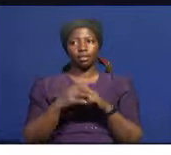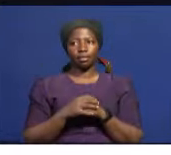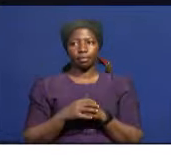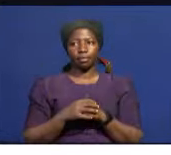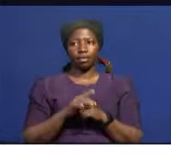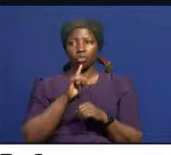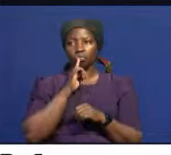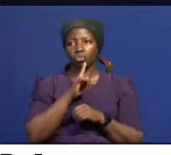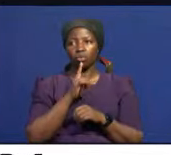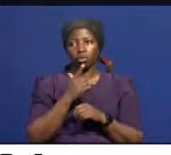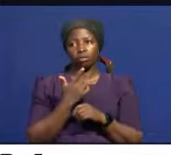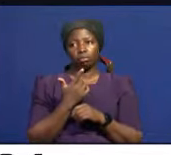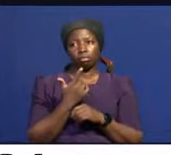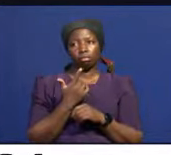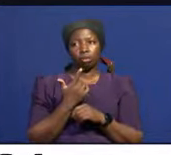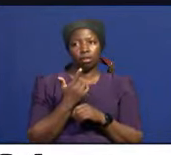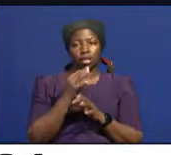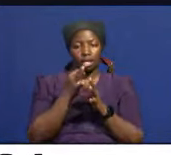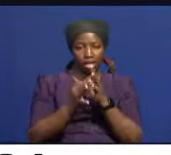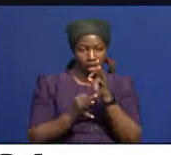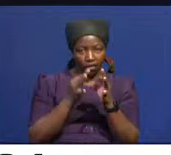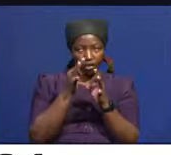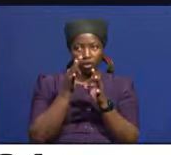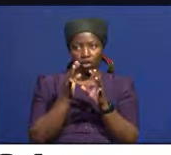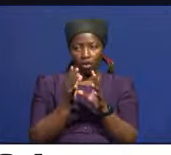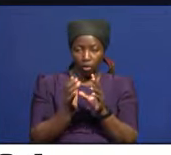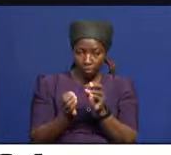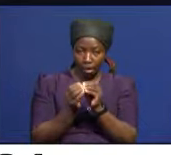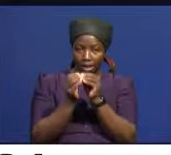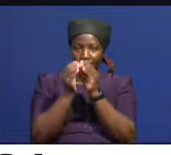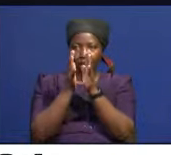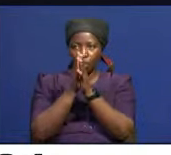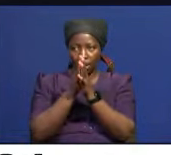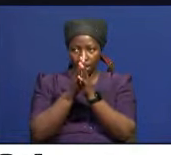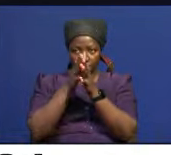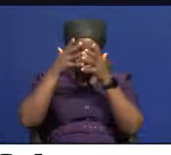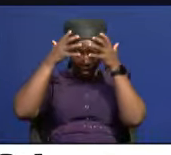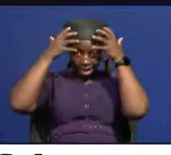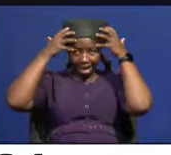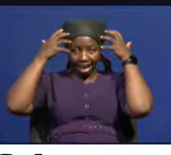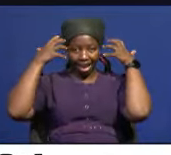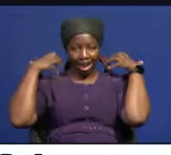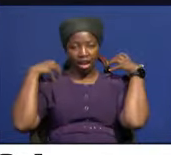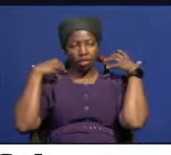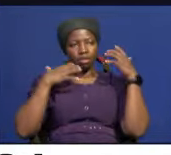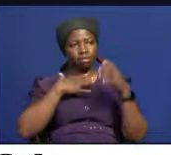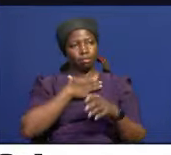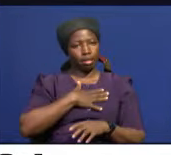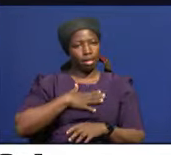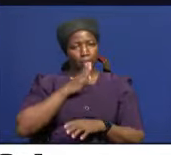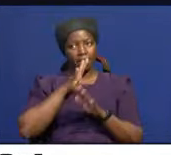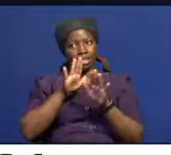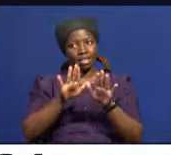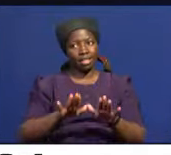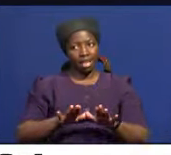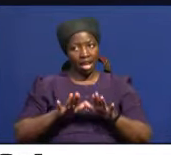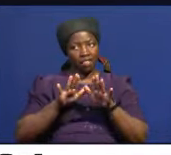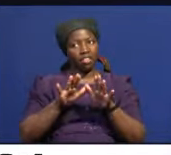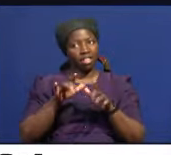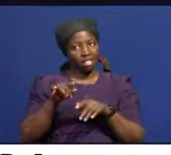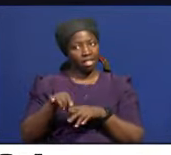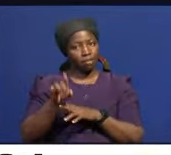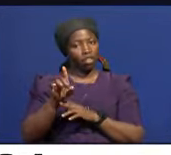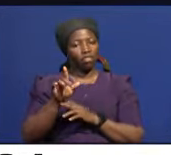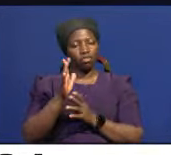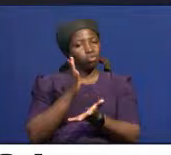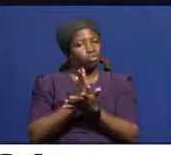So if for any reason you find a lion, please be careful. They are not